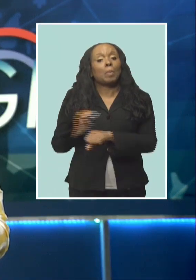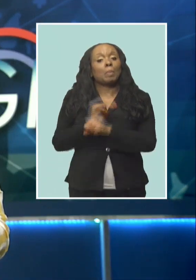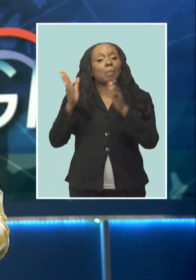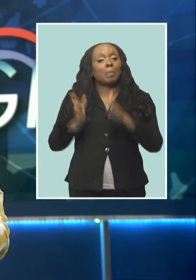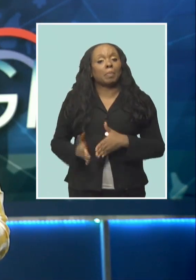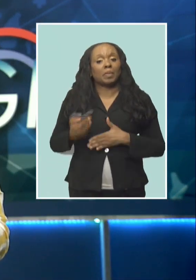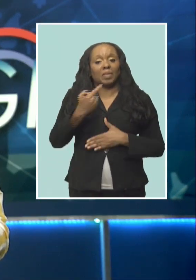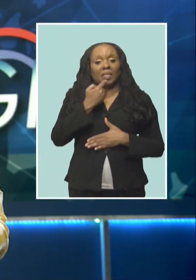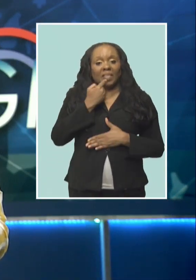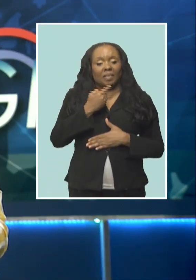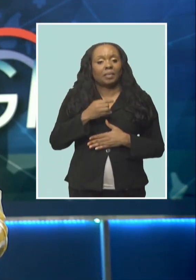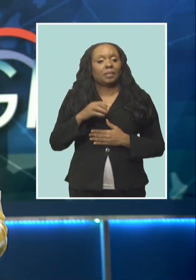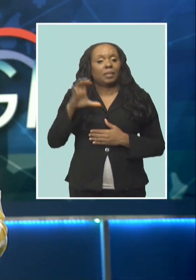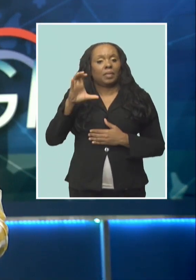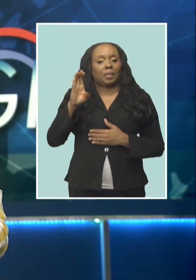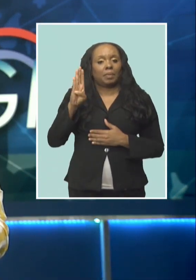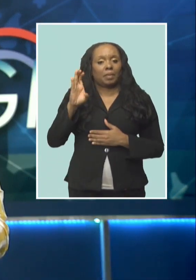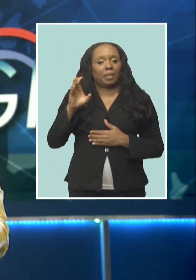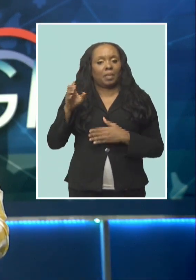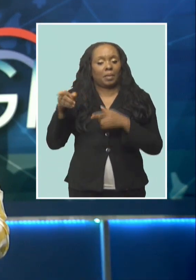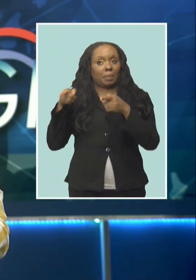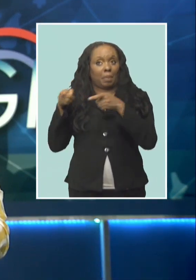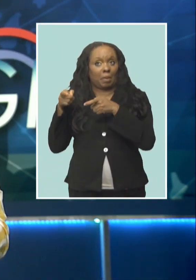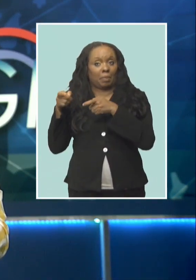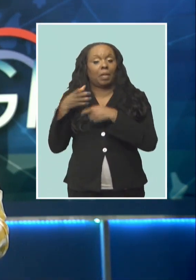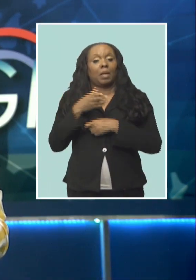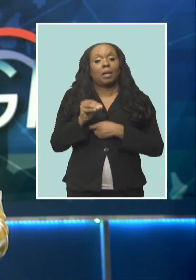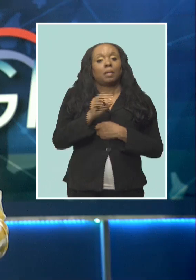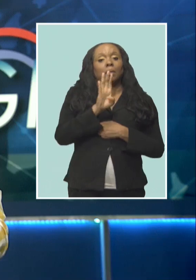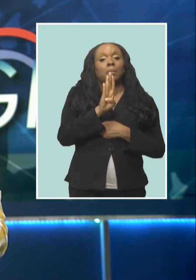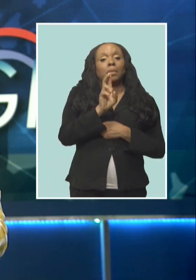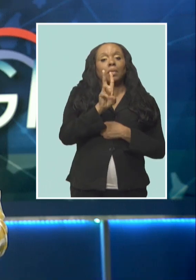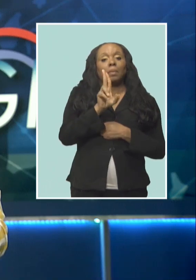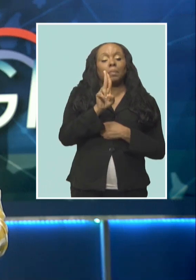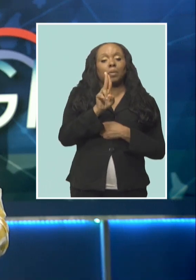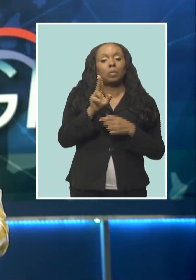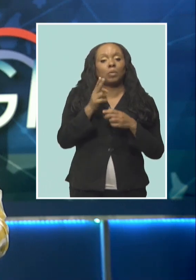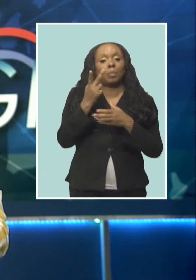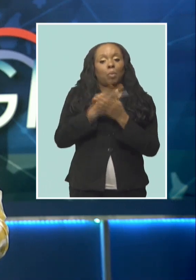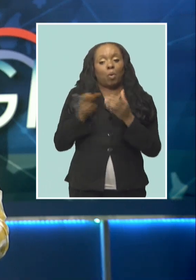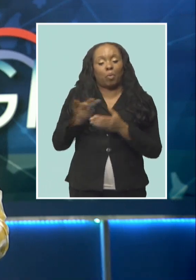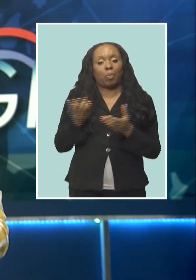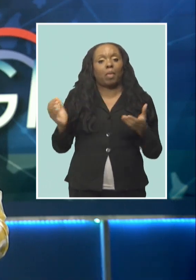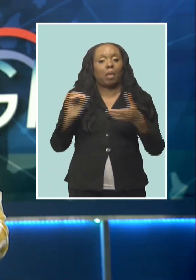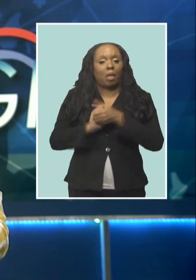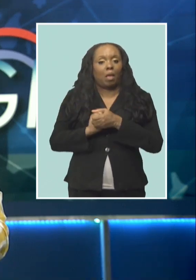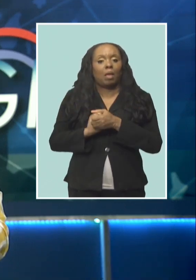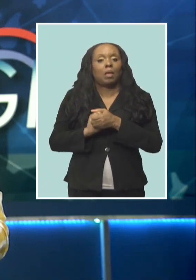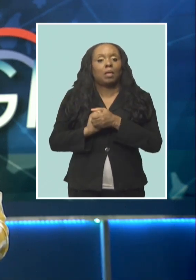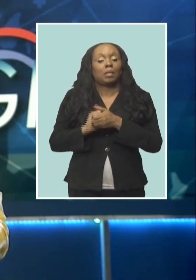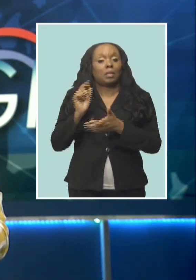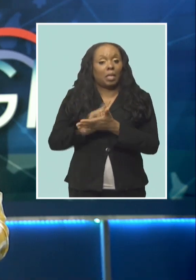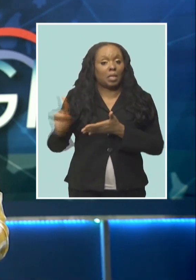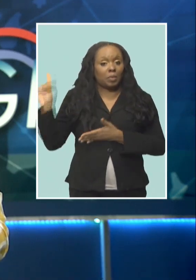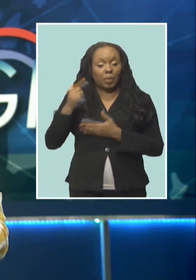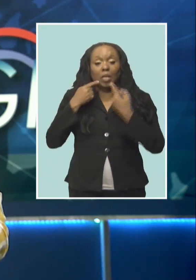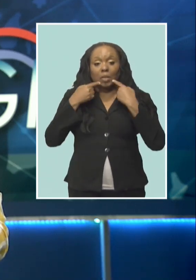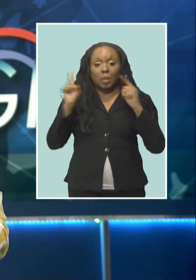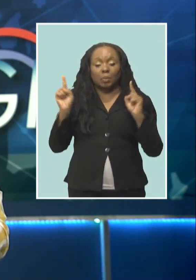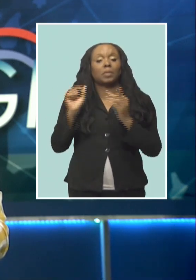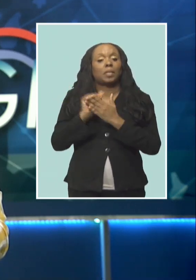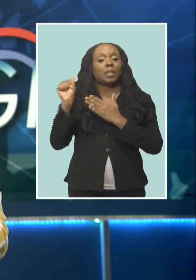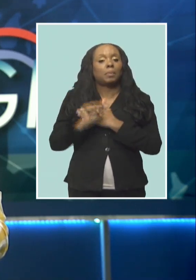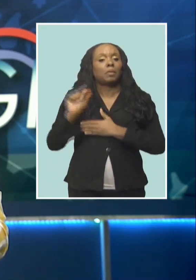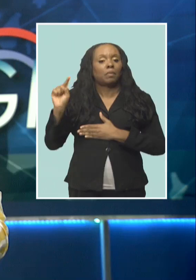Abrams says it is notable that CBC's management and the Barbados Workers Union announced last week that as of April